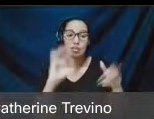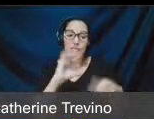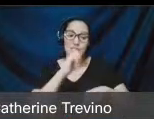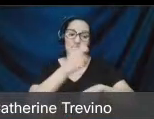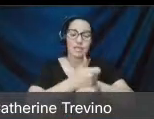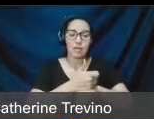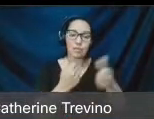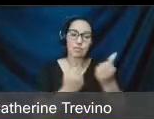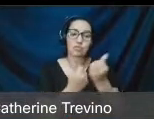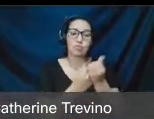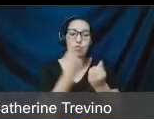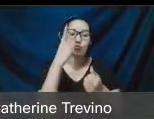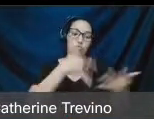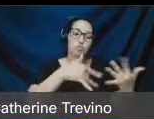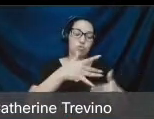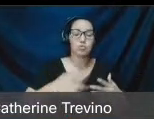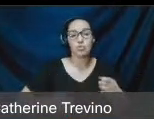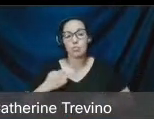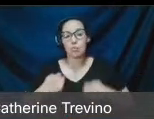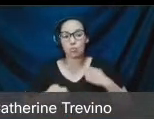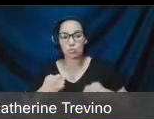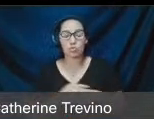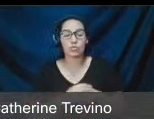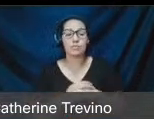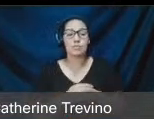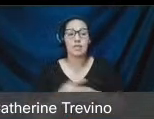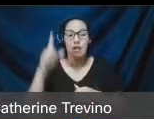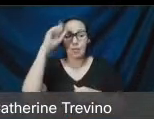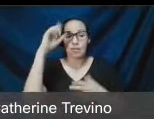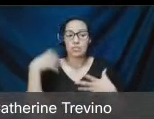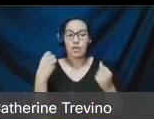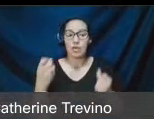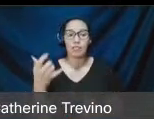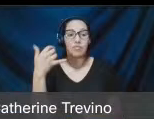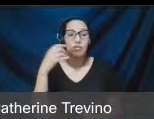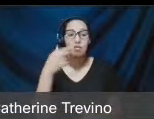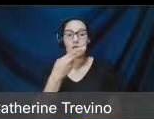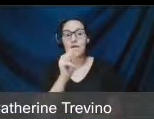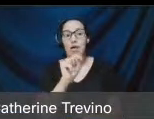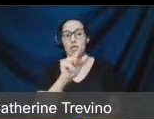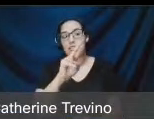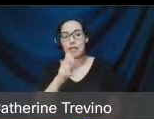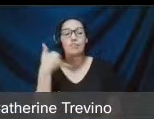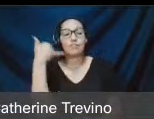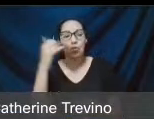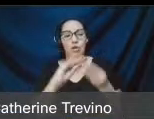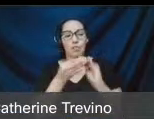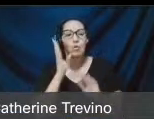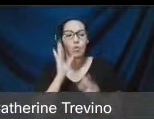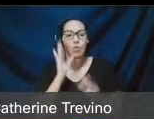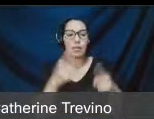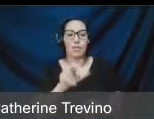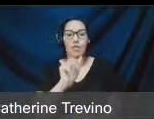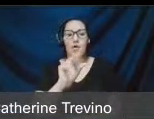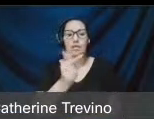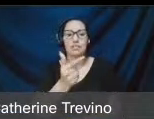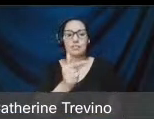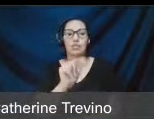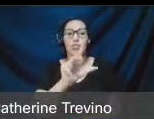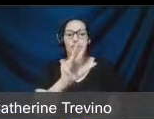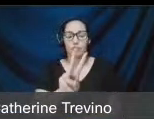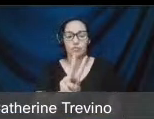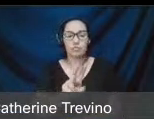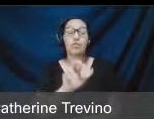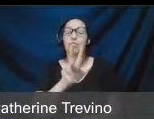our students need, and our mental health hotline will go live on the week of August 31st. We've also developed a district level